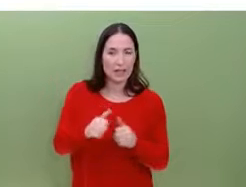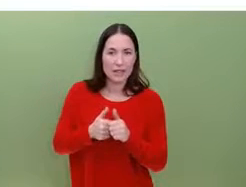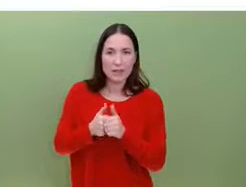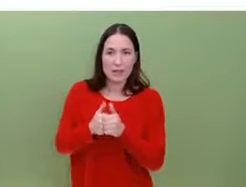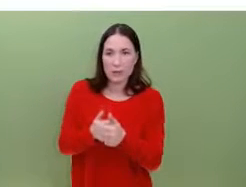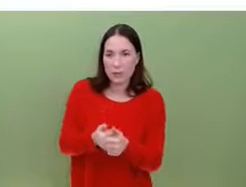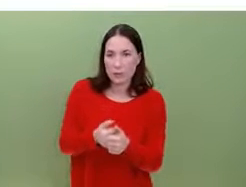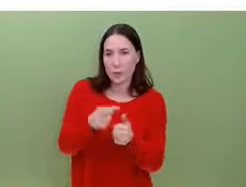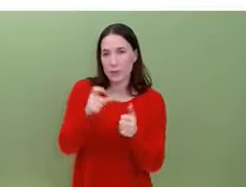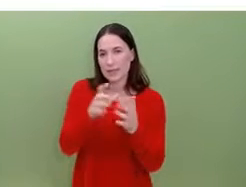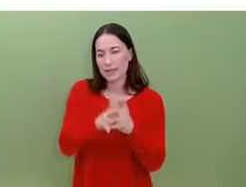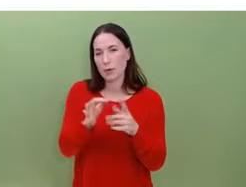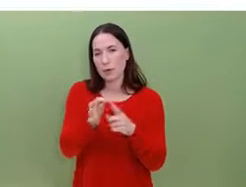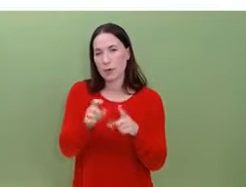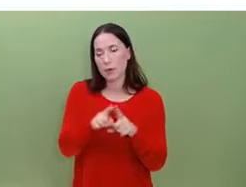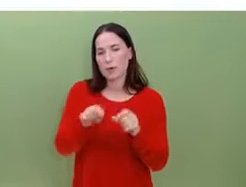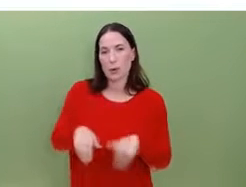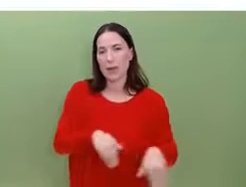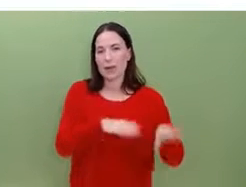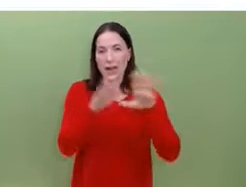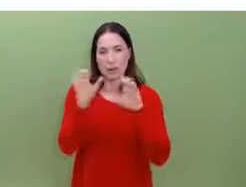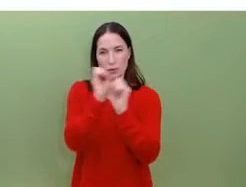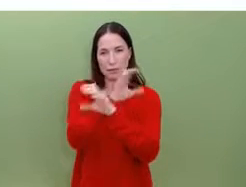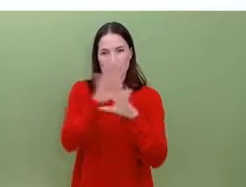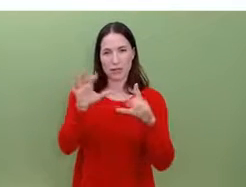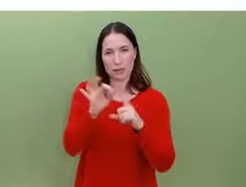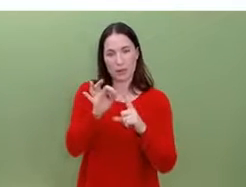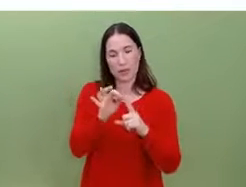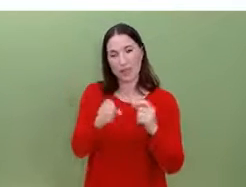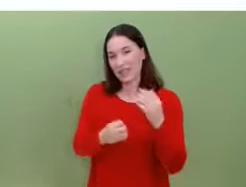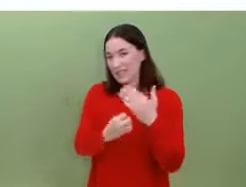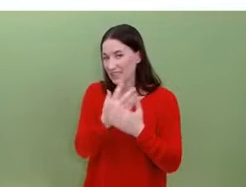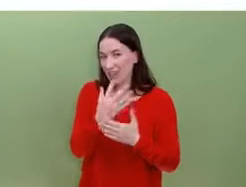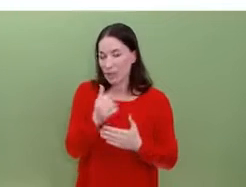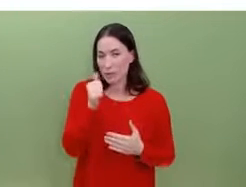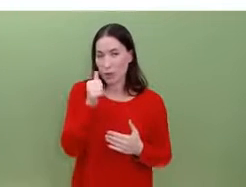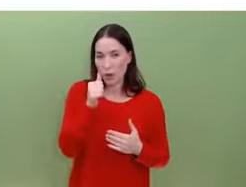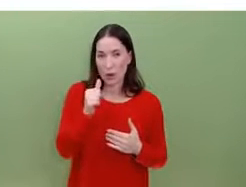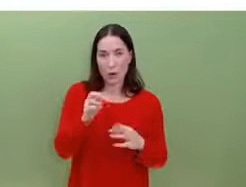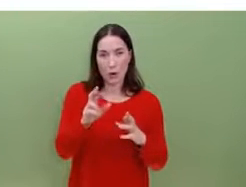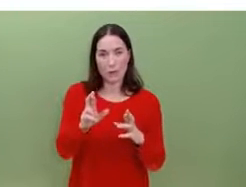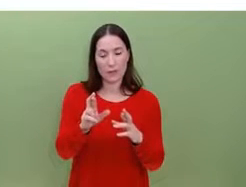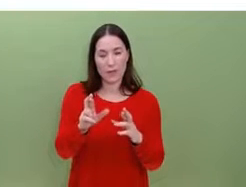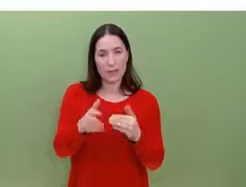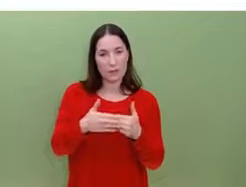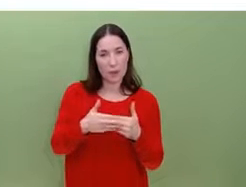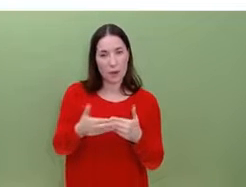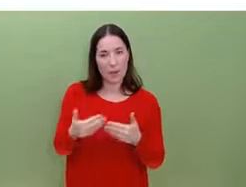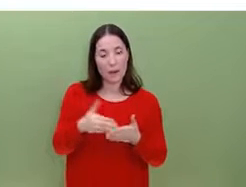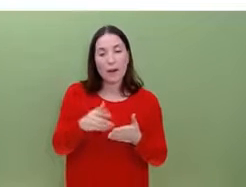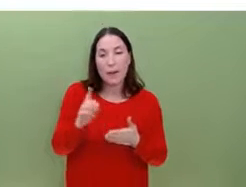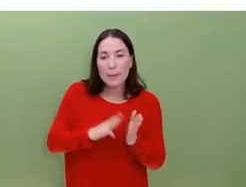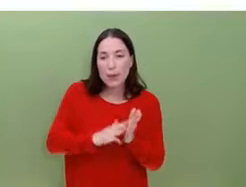the CWPs, but also perhaps national picture, Peter, in terms of developments that are hopefully coming through. Marco, you want to